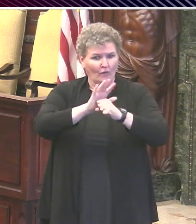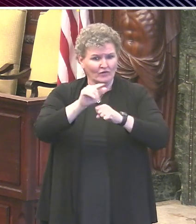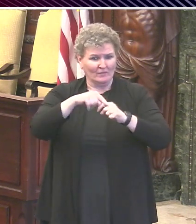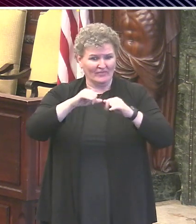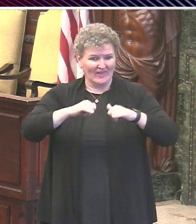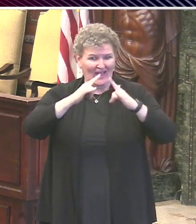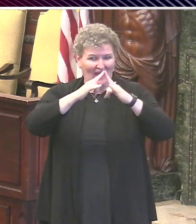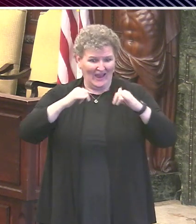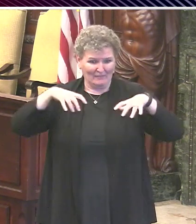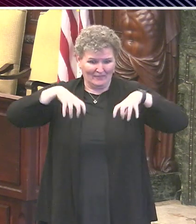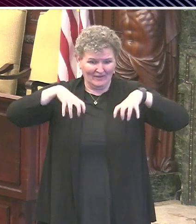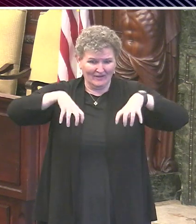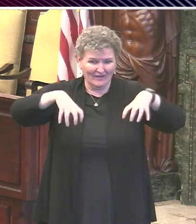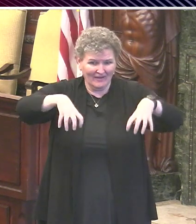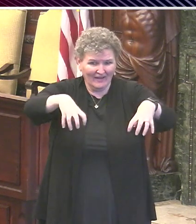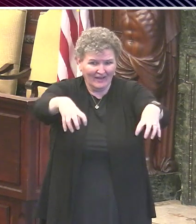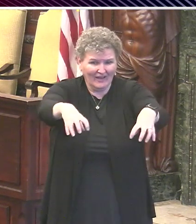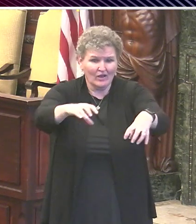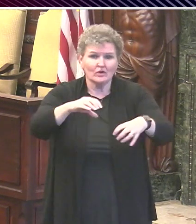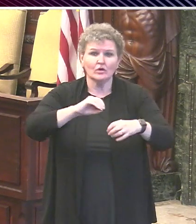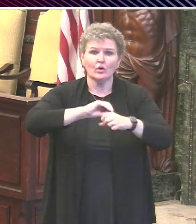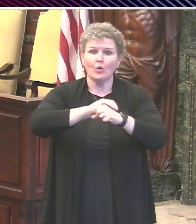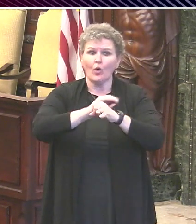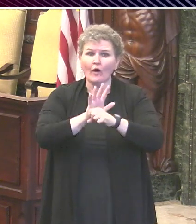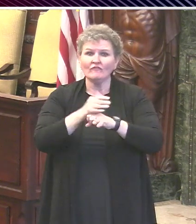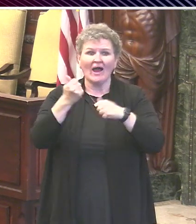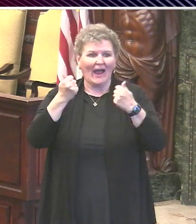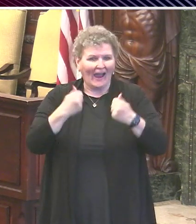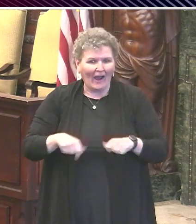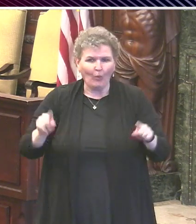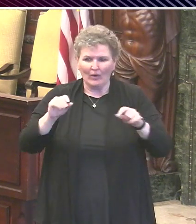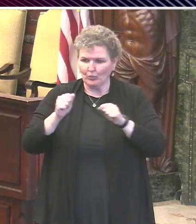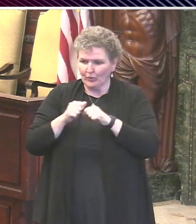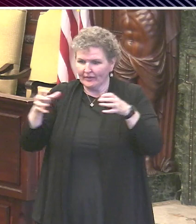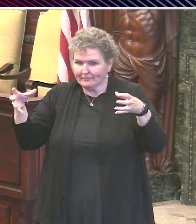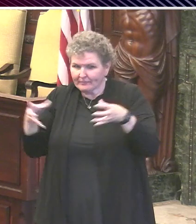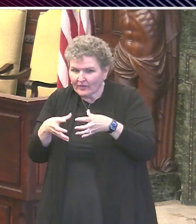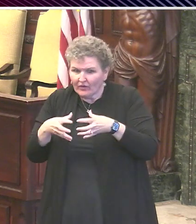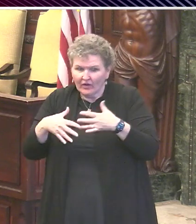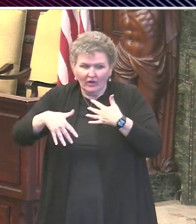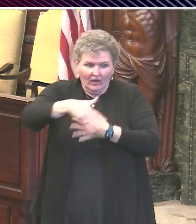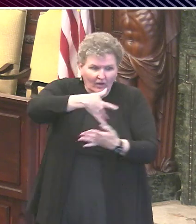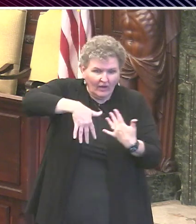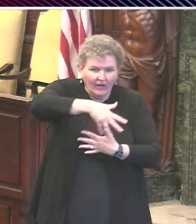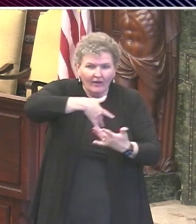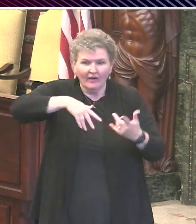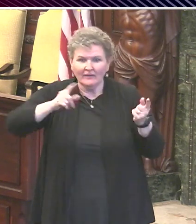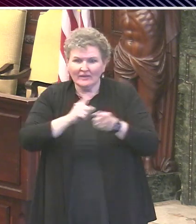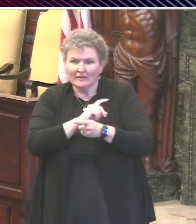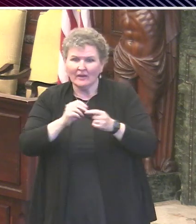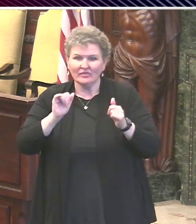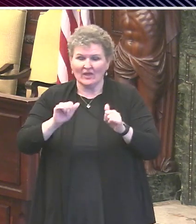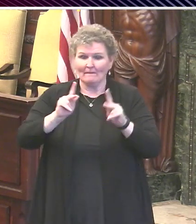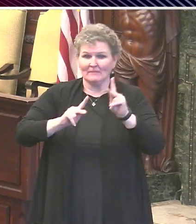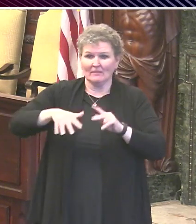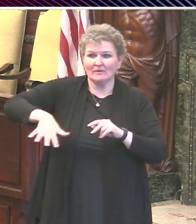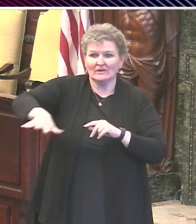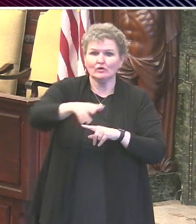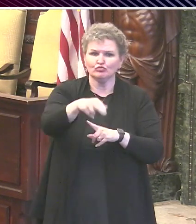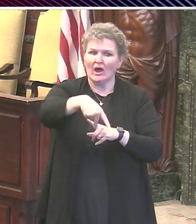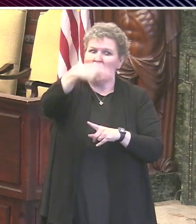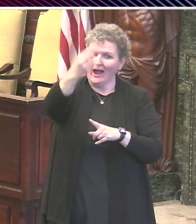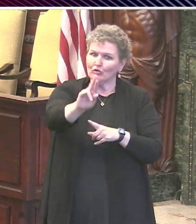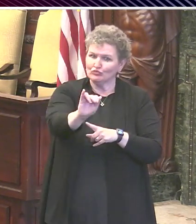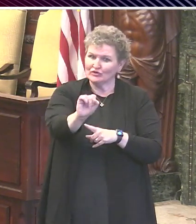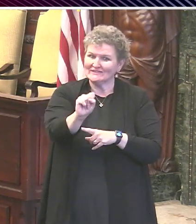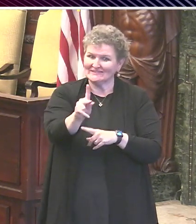about COVID in any crowd of people outdoors or indoors. Outdoors is probably less a risk than indoors, but it's still a risk. And so, yes, we would definitely